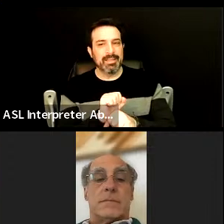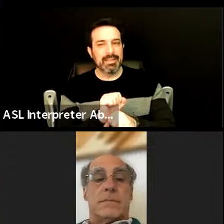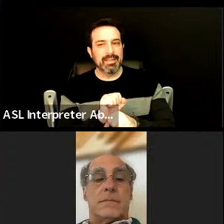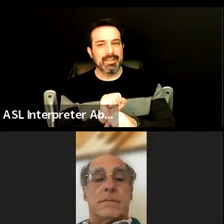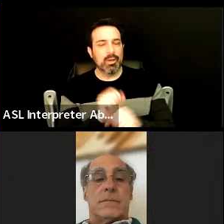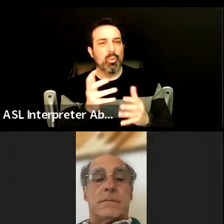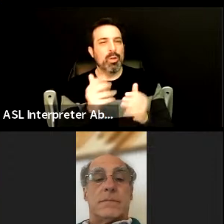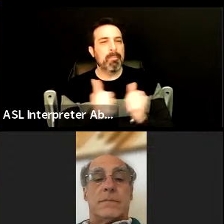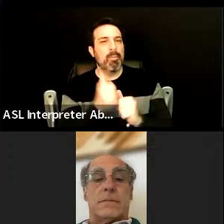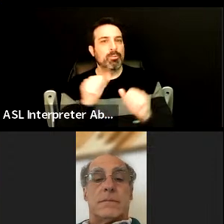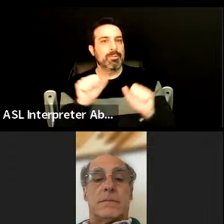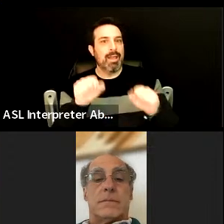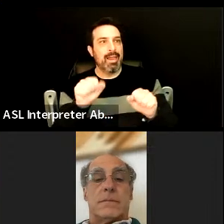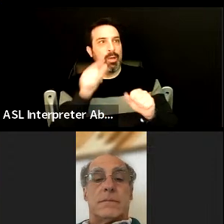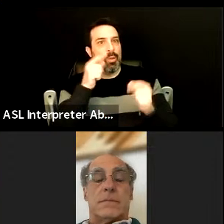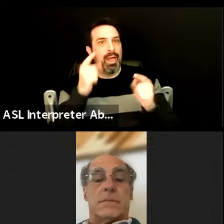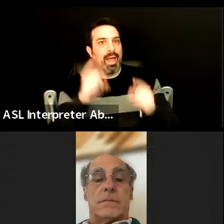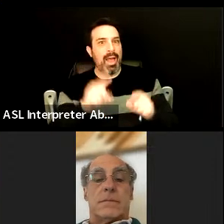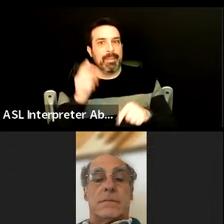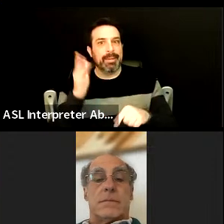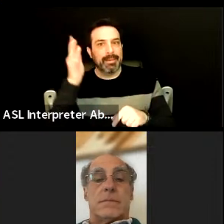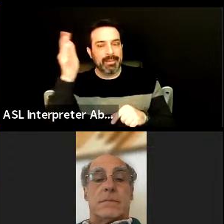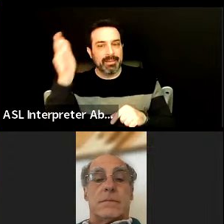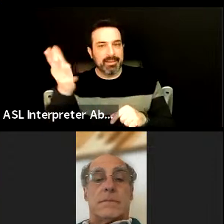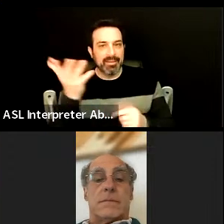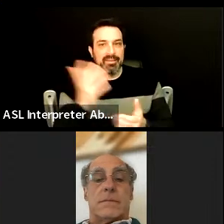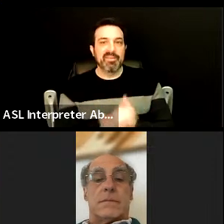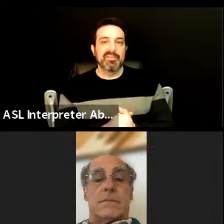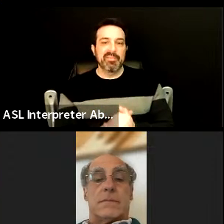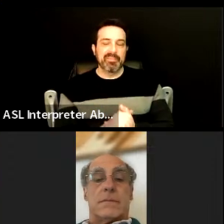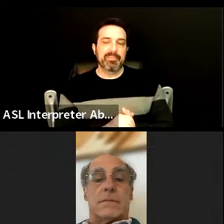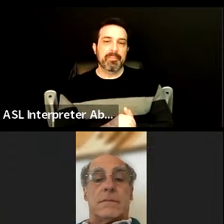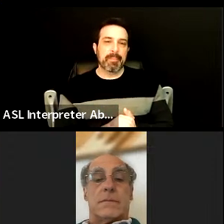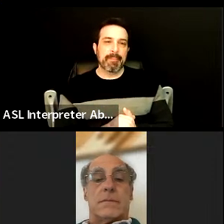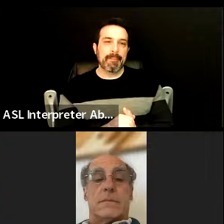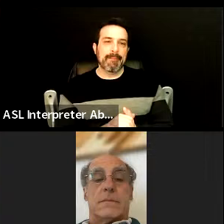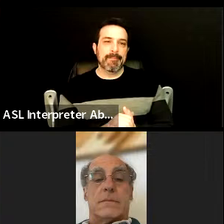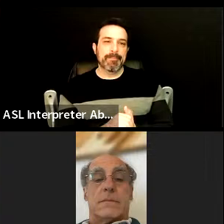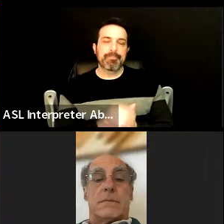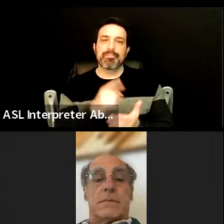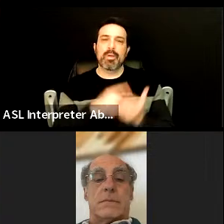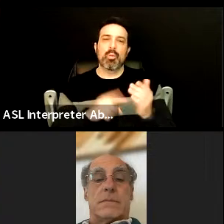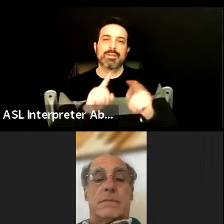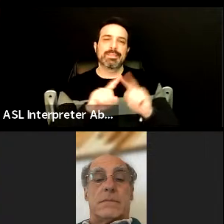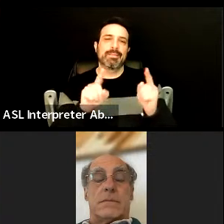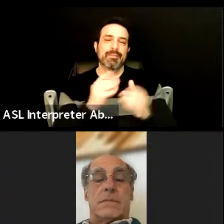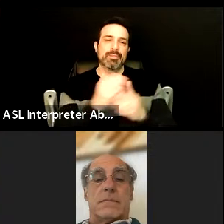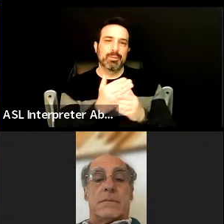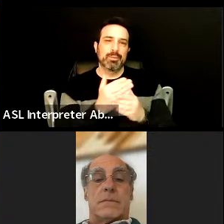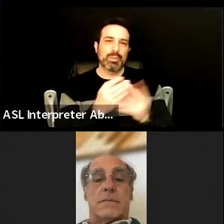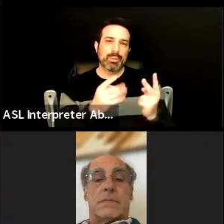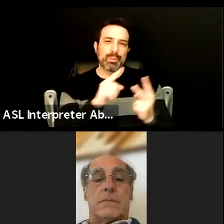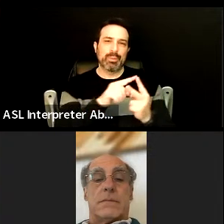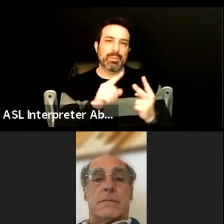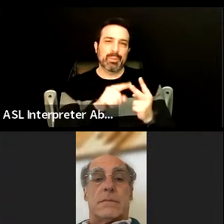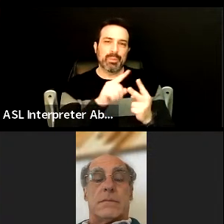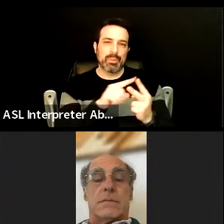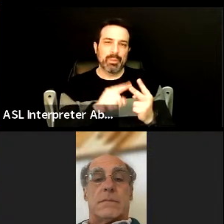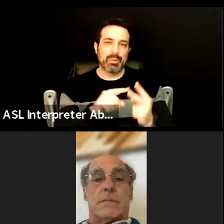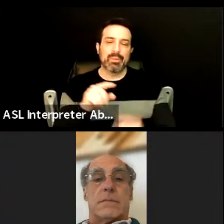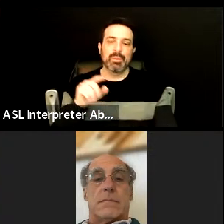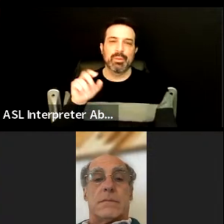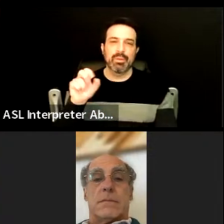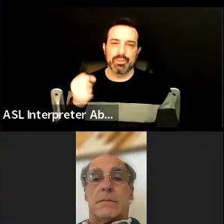is most likely to happen. Yeah, and the difference between those two things. Yeah. And the intention